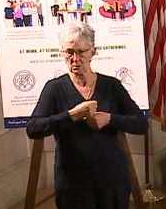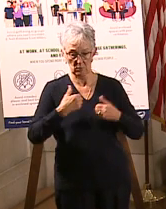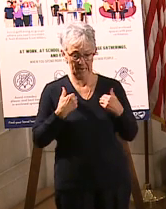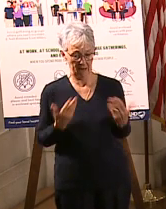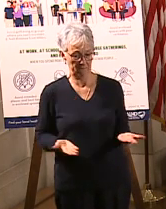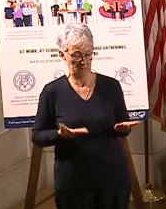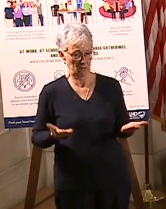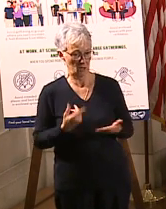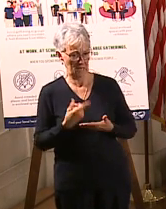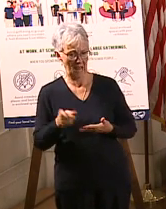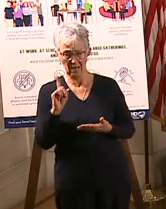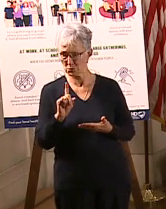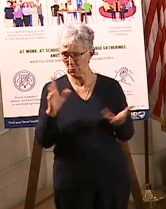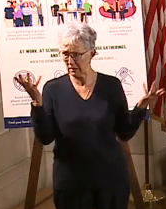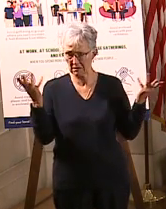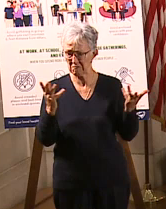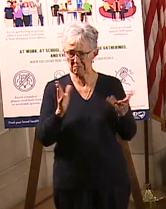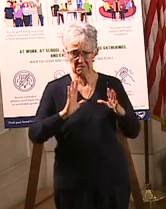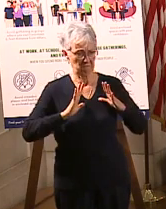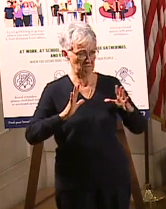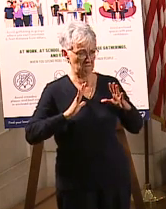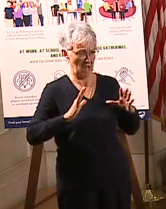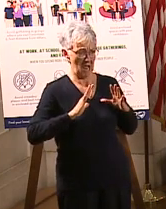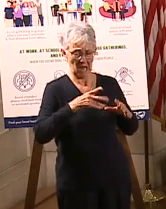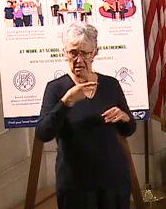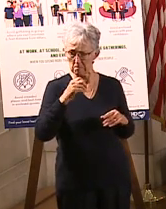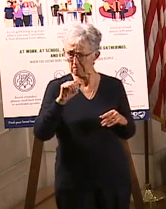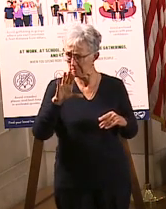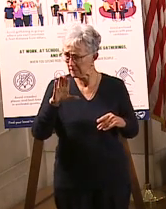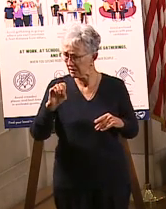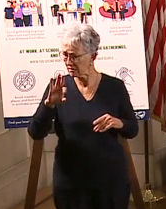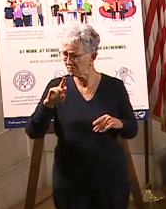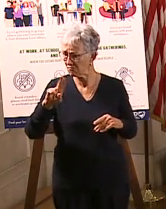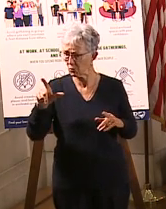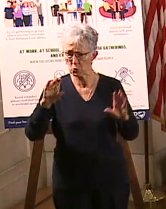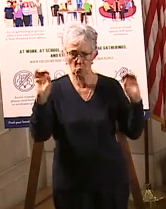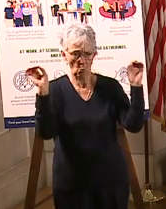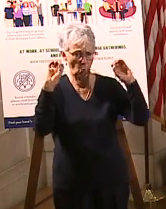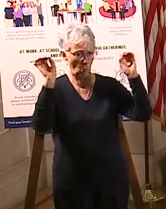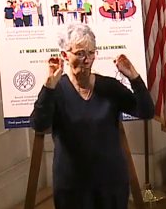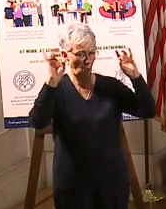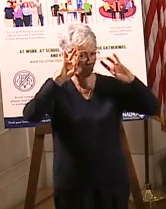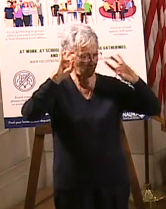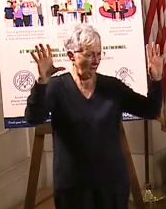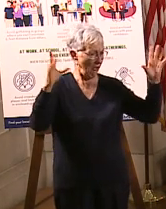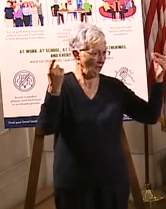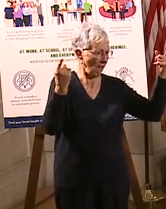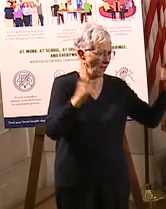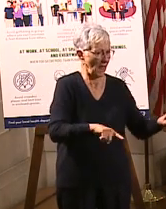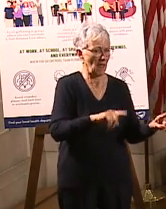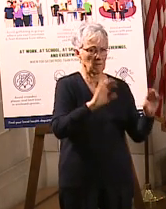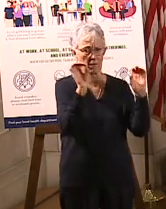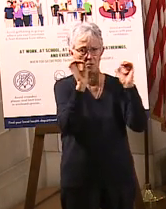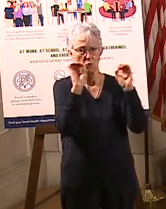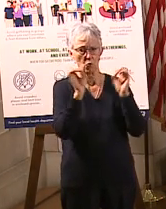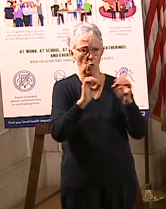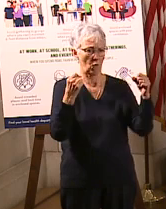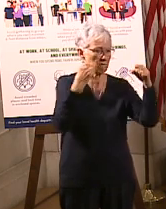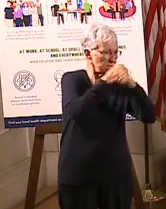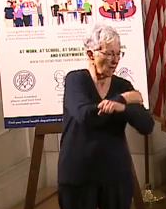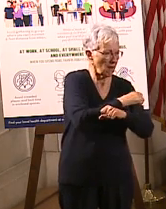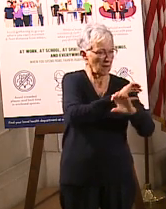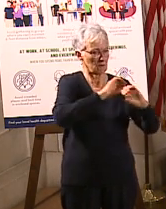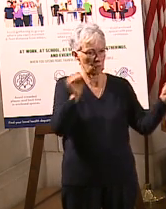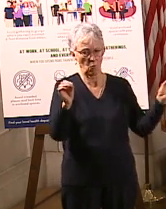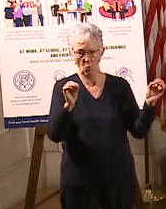encourage anybody who wants to protest to continue to do it peacefully. That's the American way. The violence that we saw either at the Capitol last week or